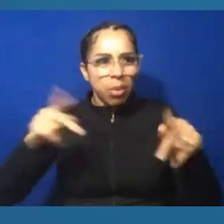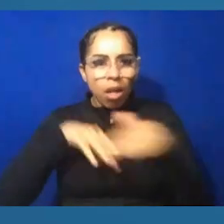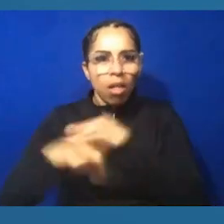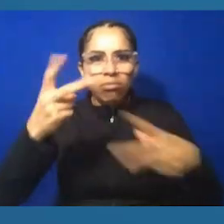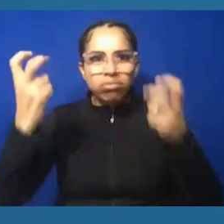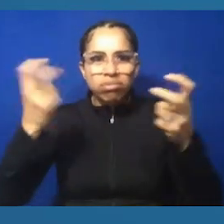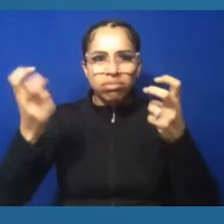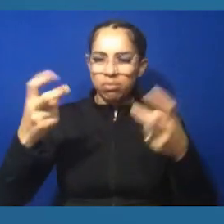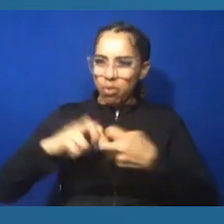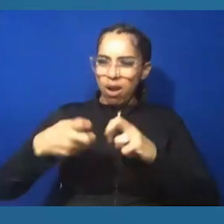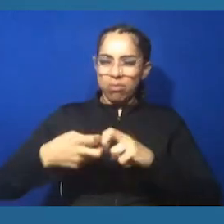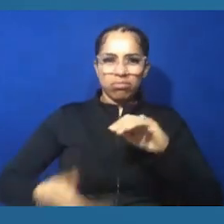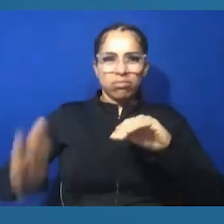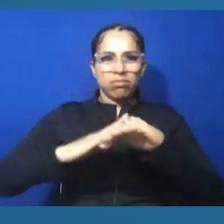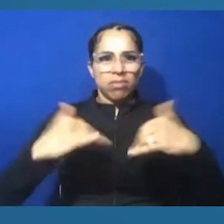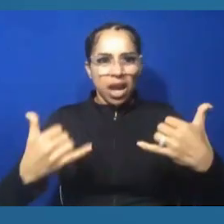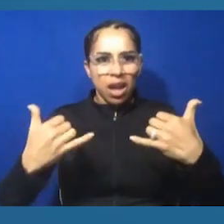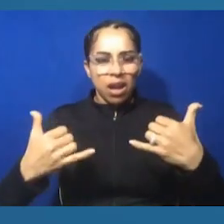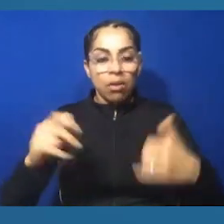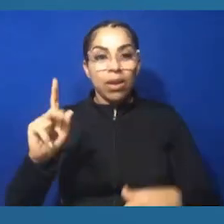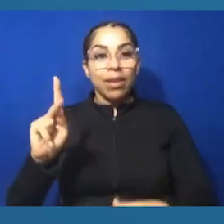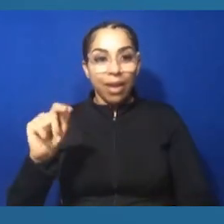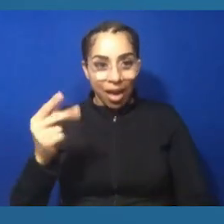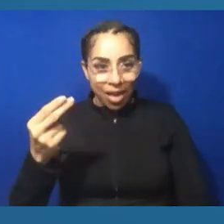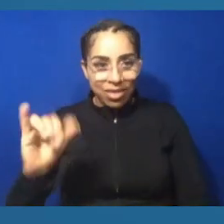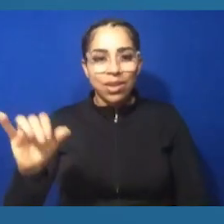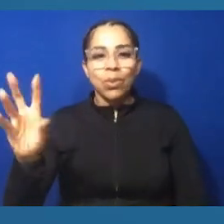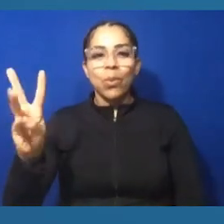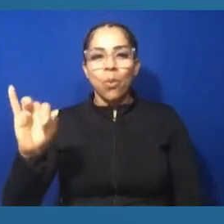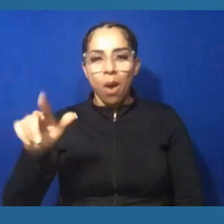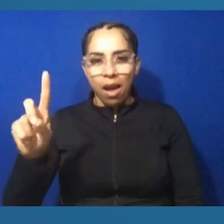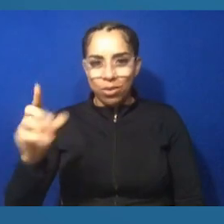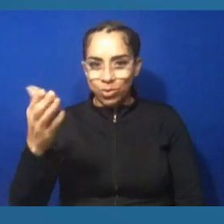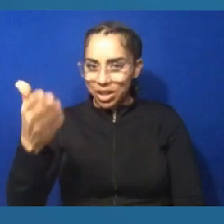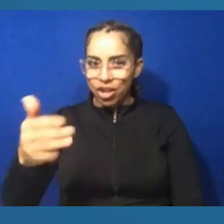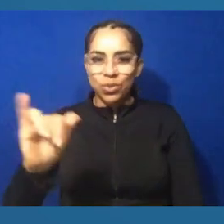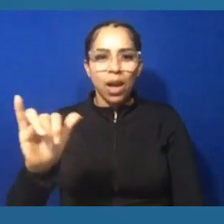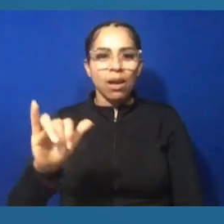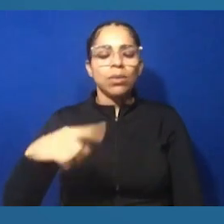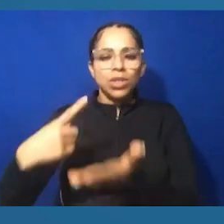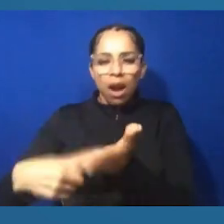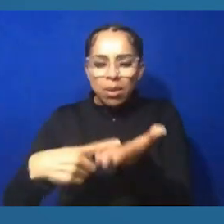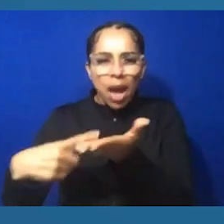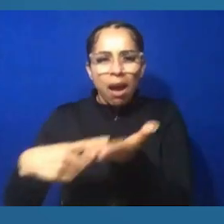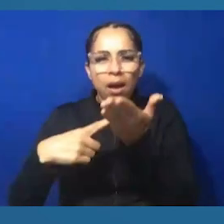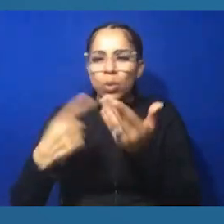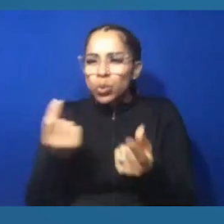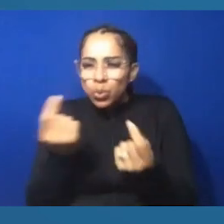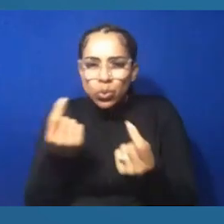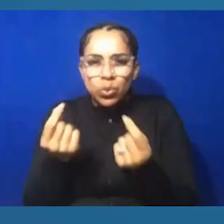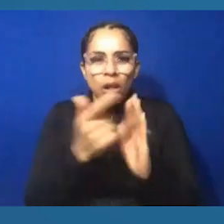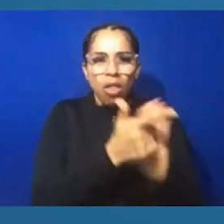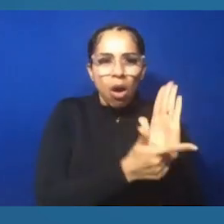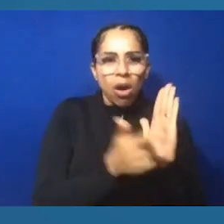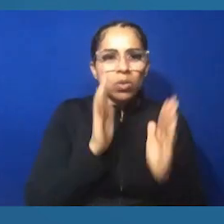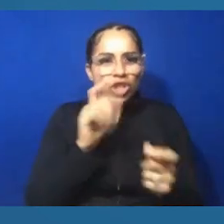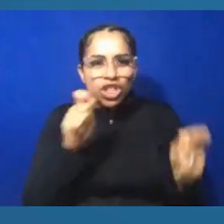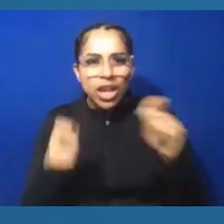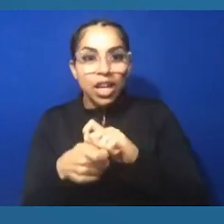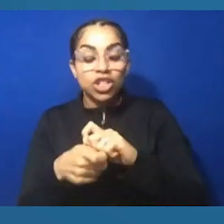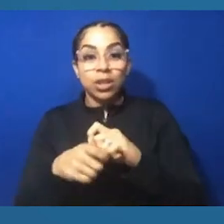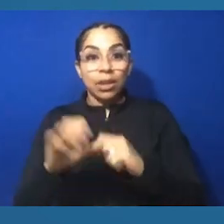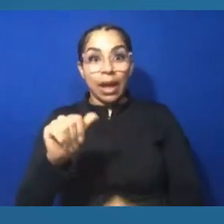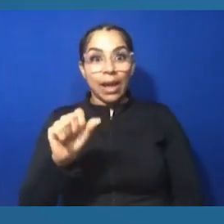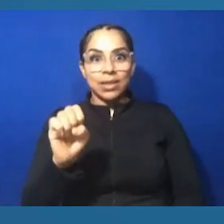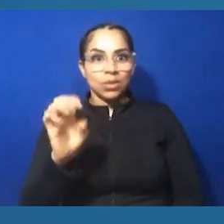and Kathy Wild was there as well. And we talked about that and the initiative that we're taking and the laws that were changed, that we can aggregate cases now, we can protect